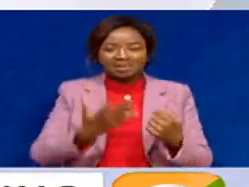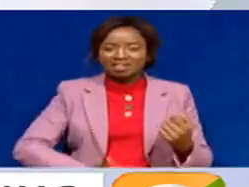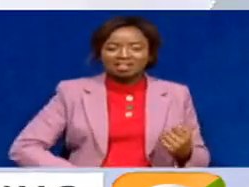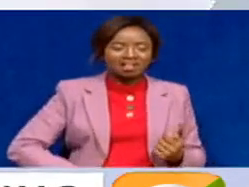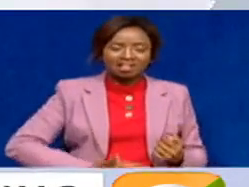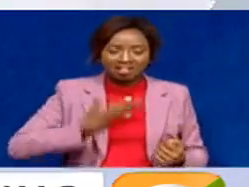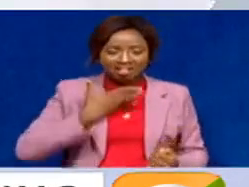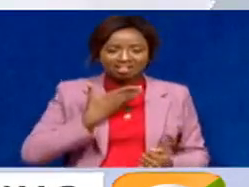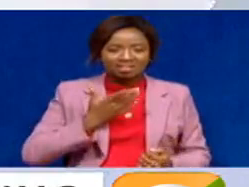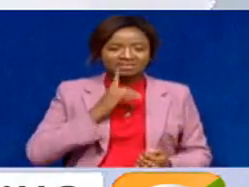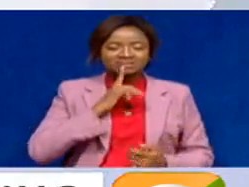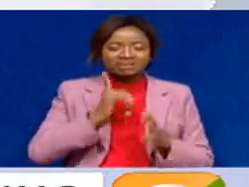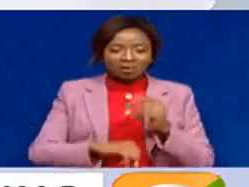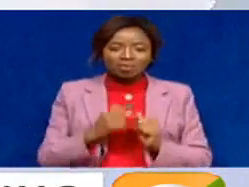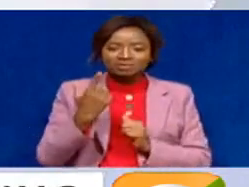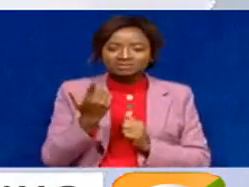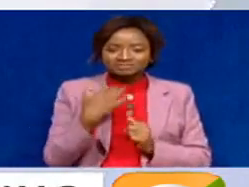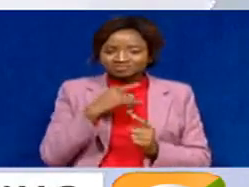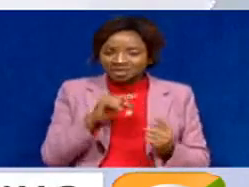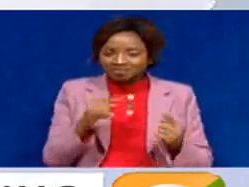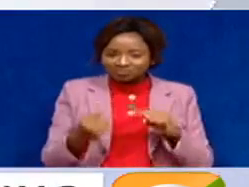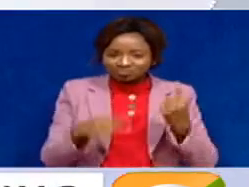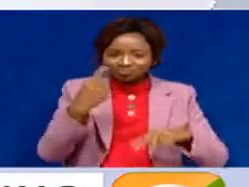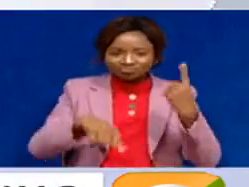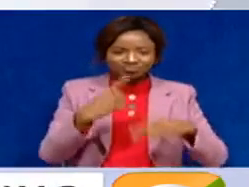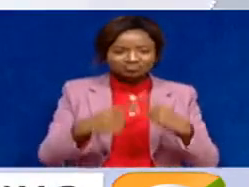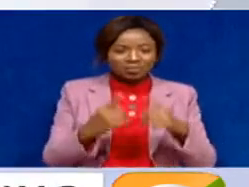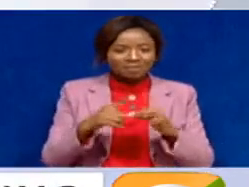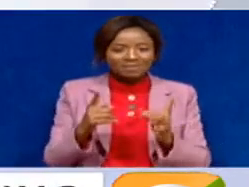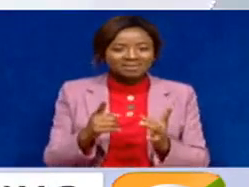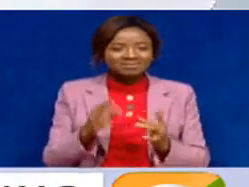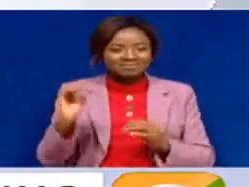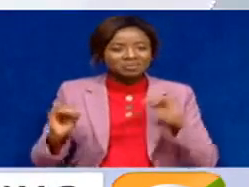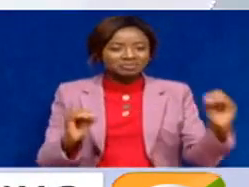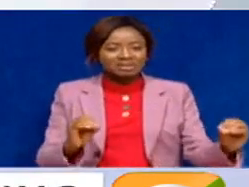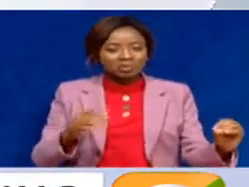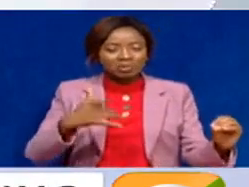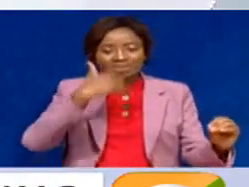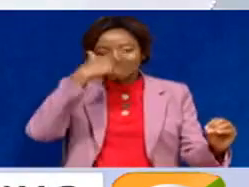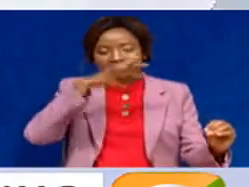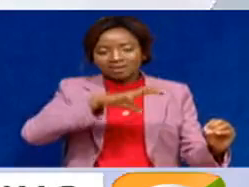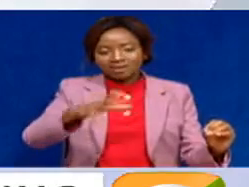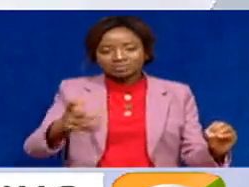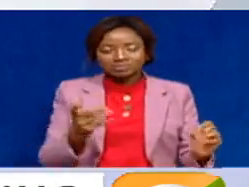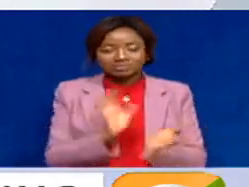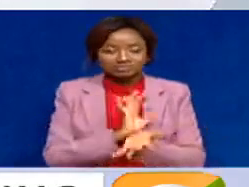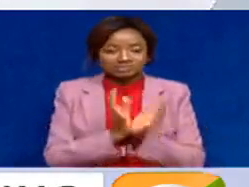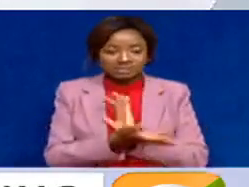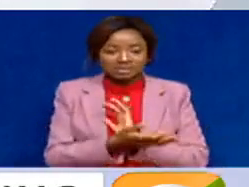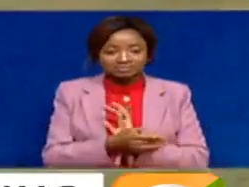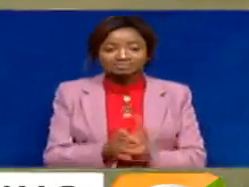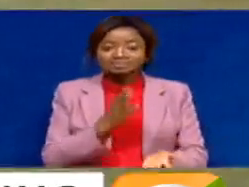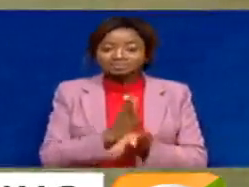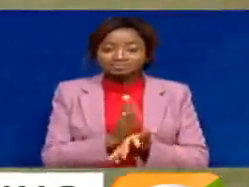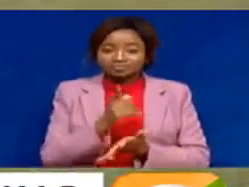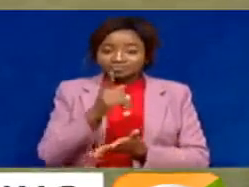the level of officiating following the ill-tempered clash that was called off at 0-0 at the Thika Sub-County Stadium. The match was